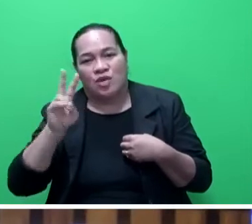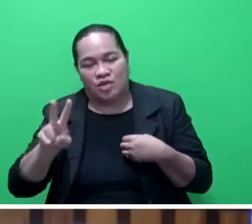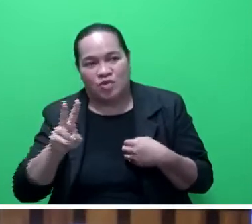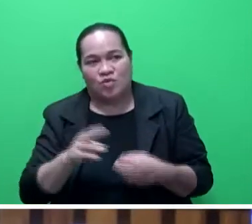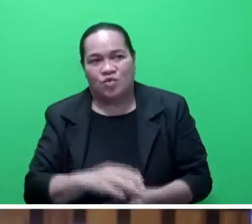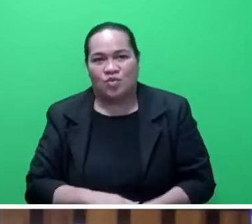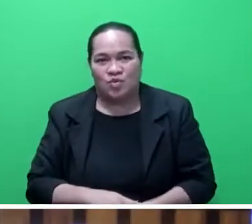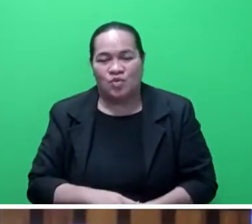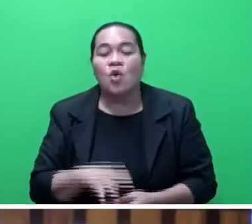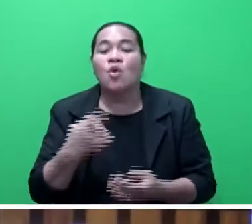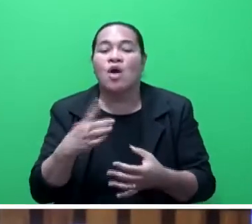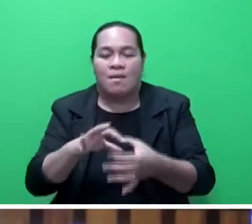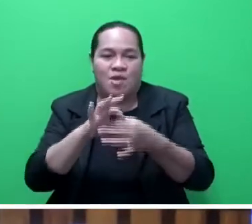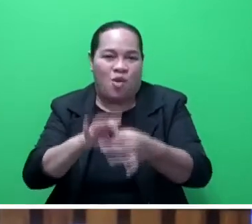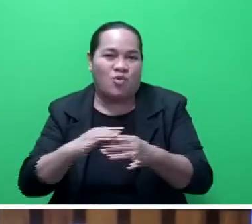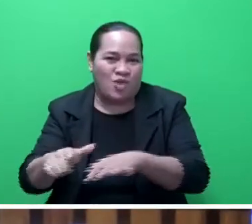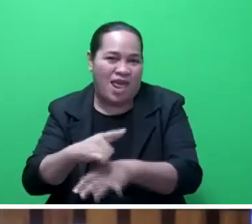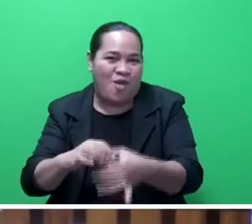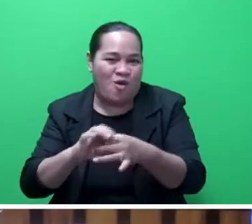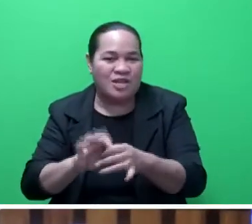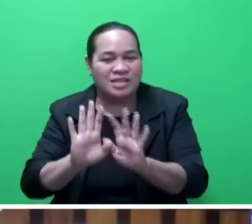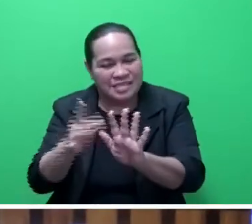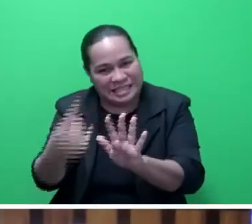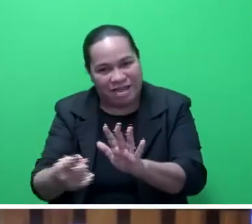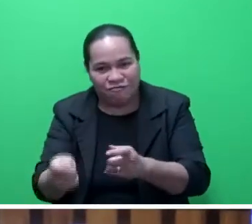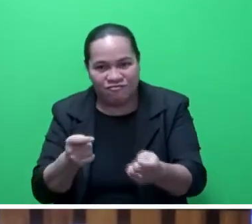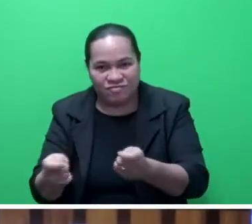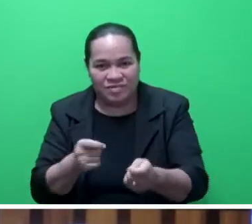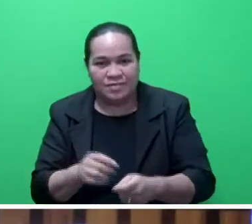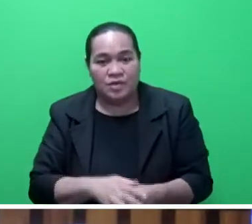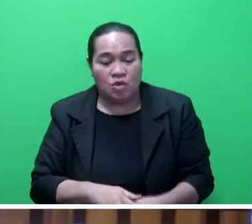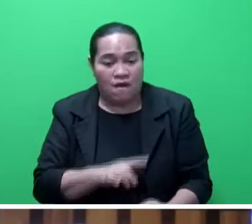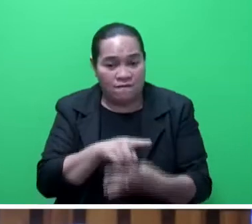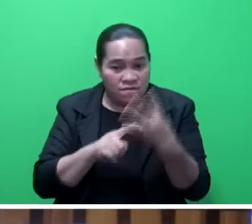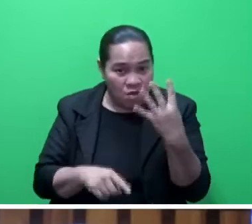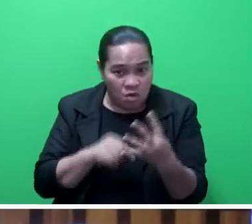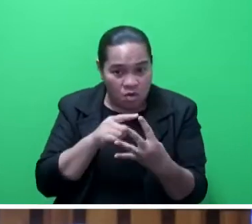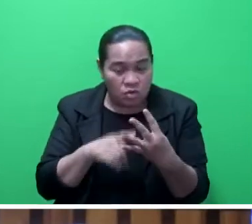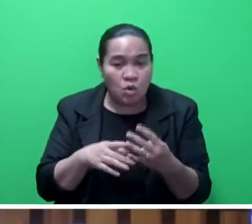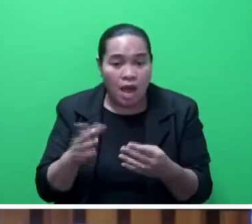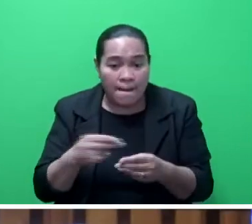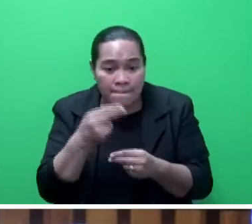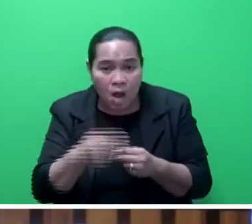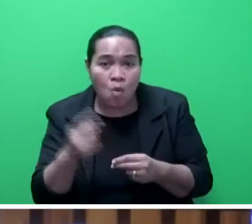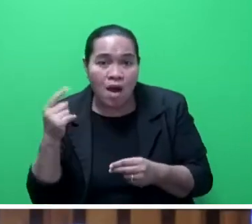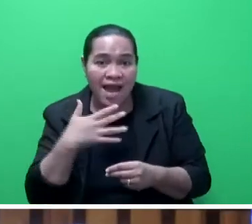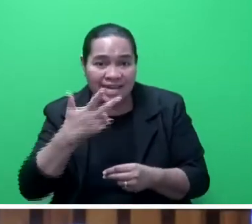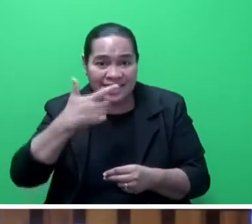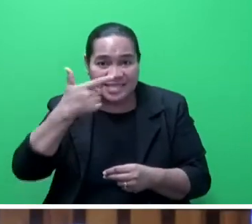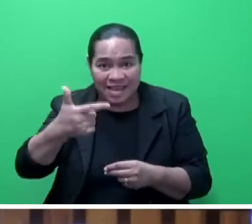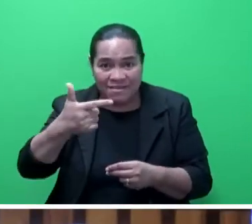with the landowners. This year, Mr. Speaker, FSC will assist the 4 JVs to plant 187